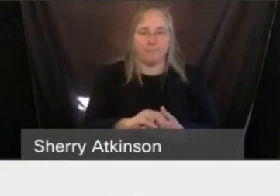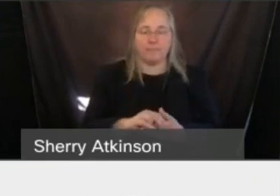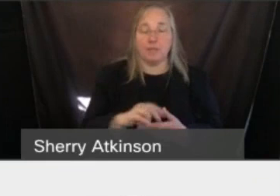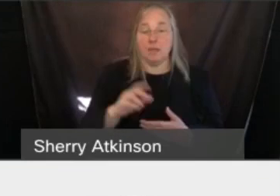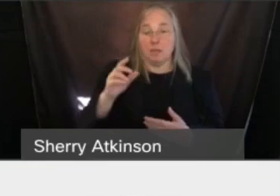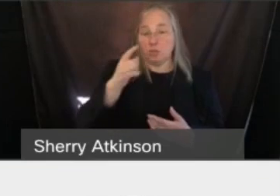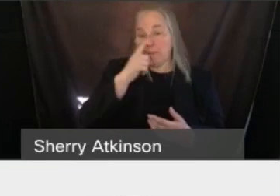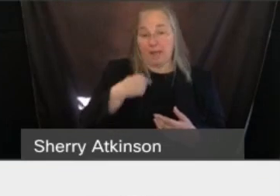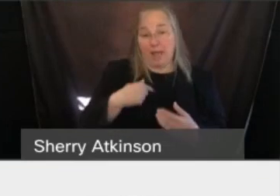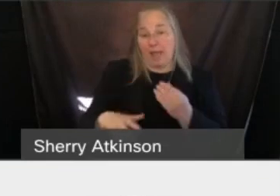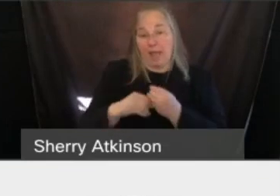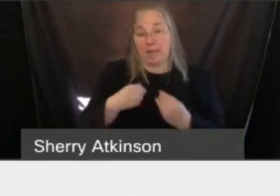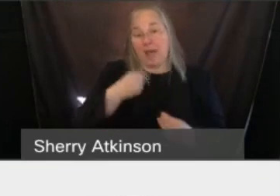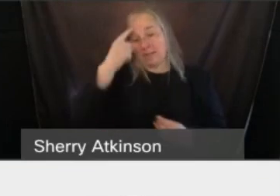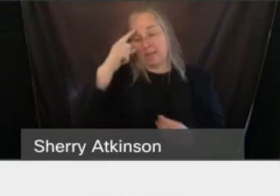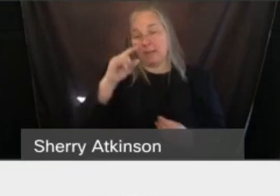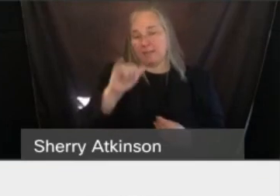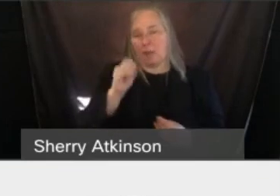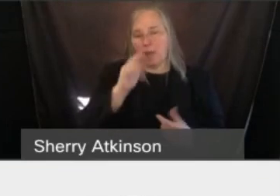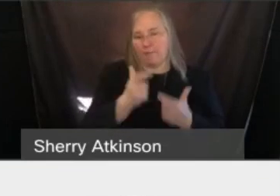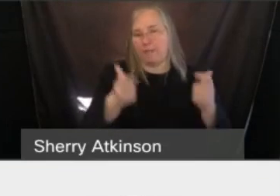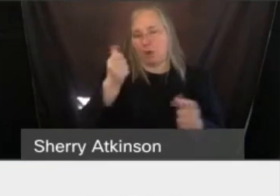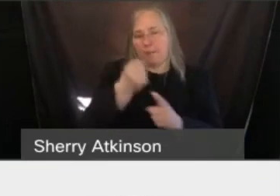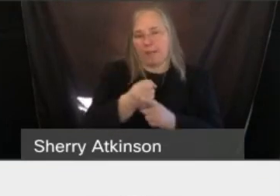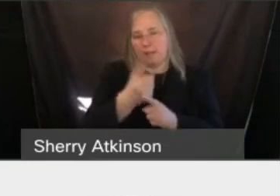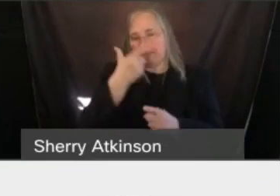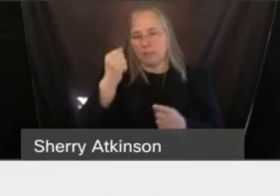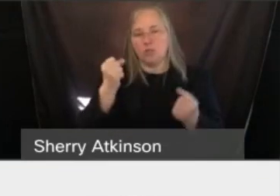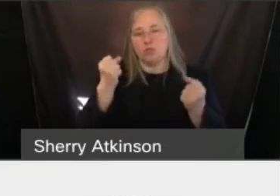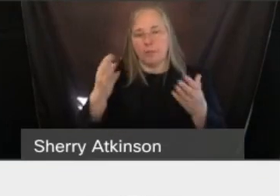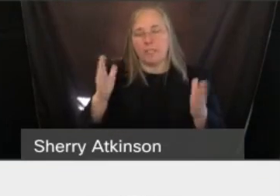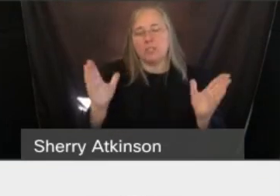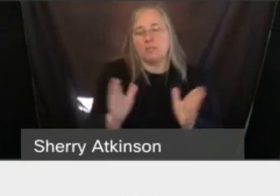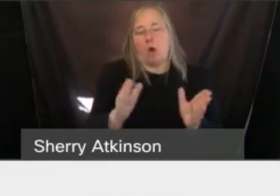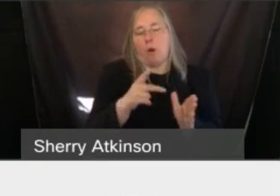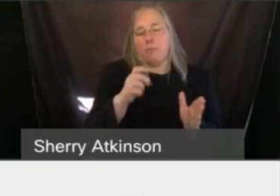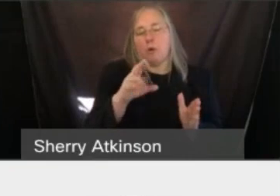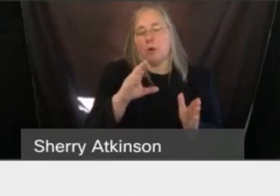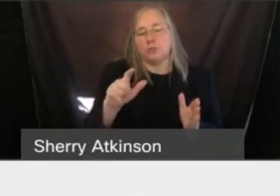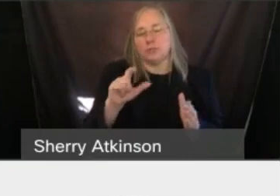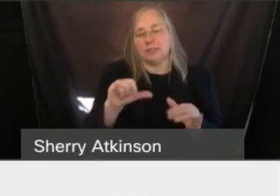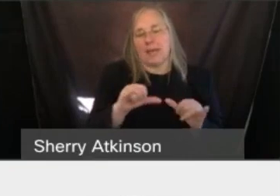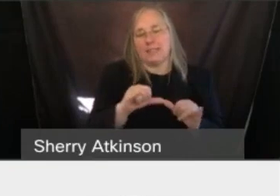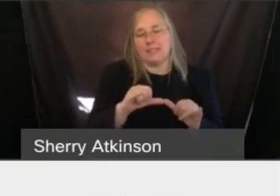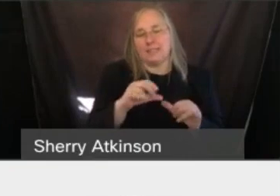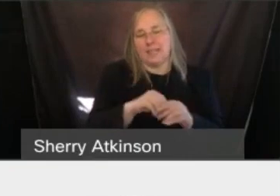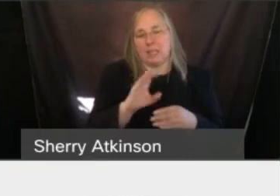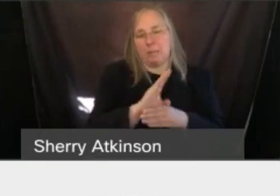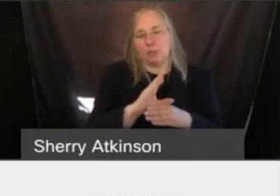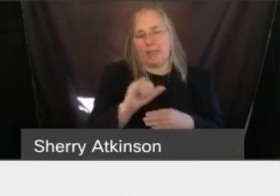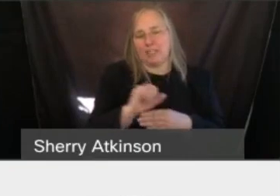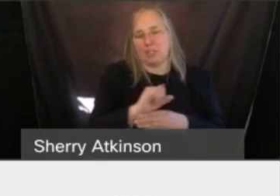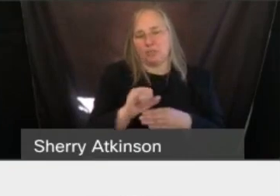add that I think that'll have a bigger impact because you have so many small parcel sizes in commercial industrial.